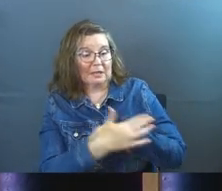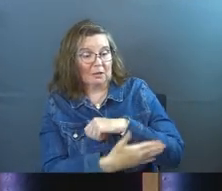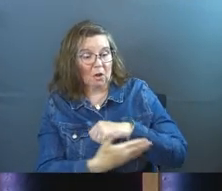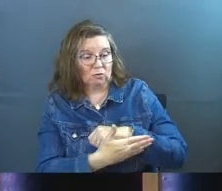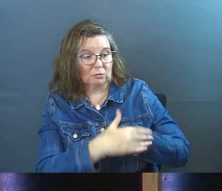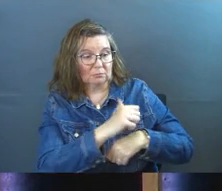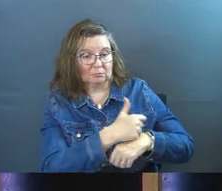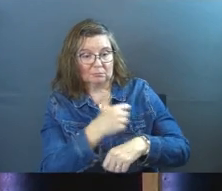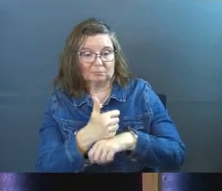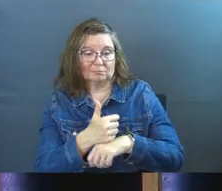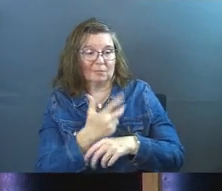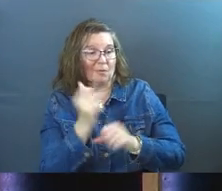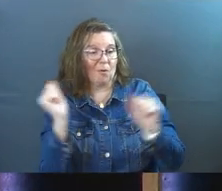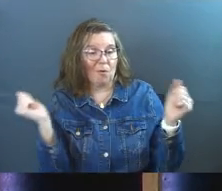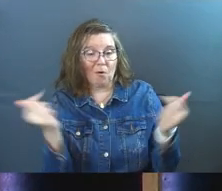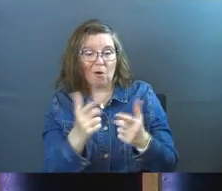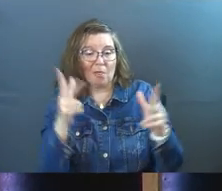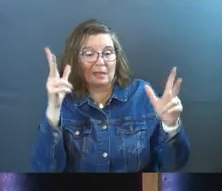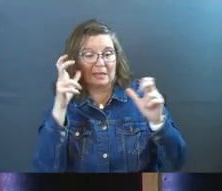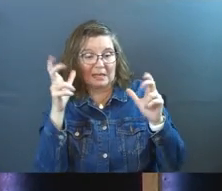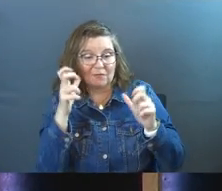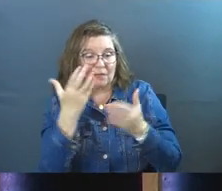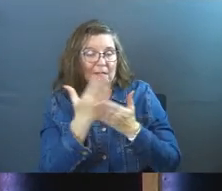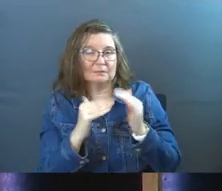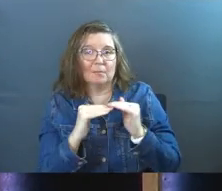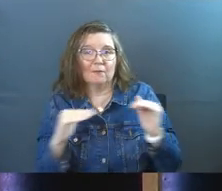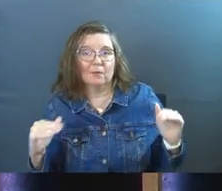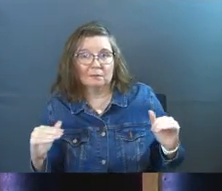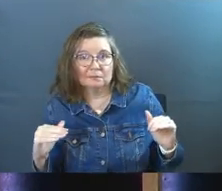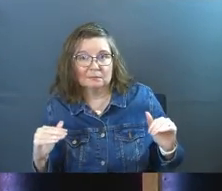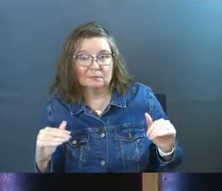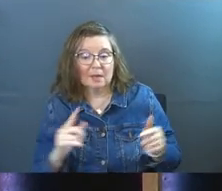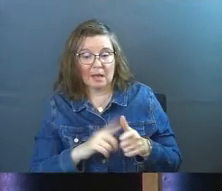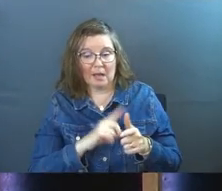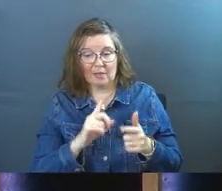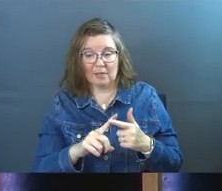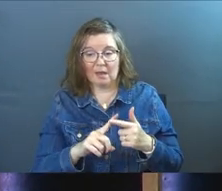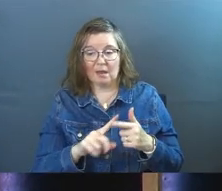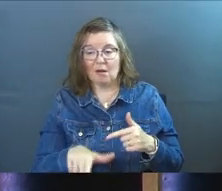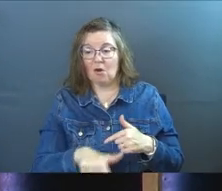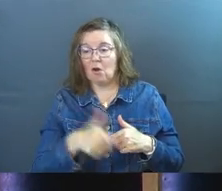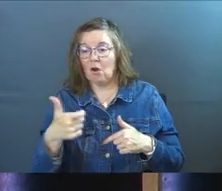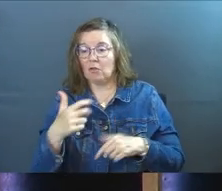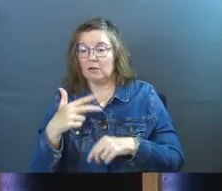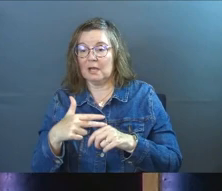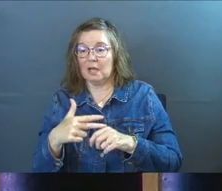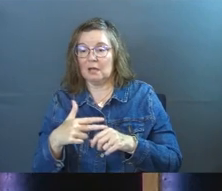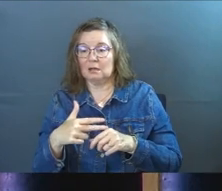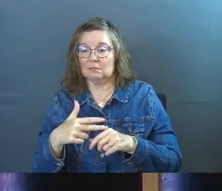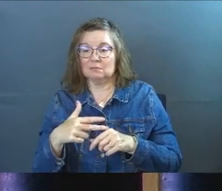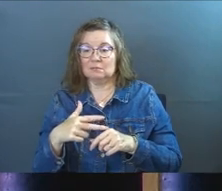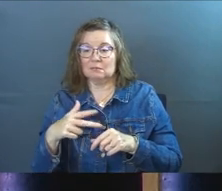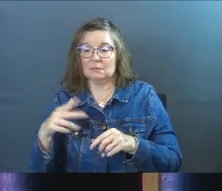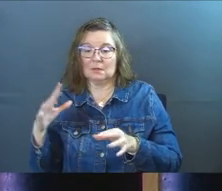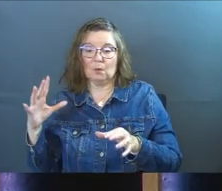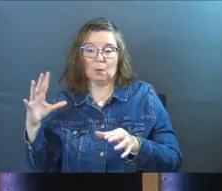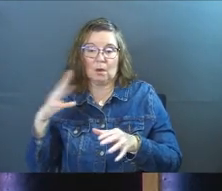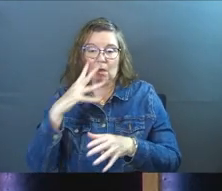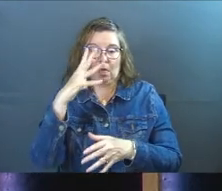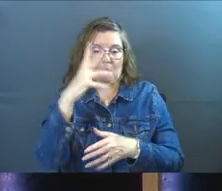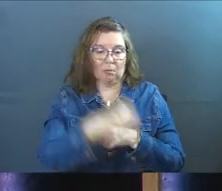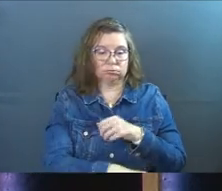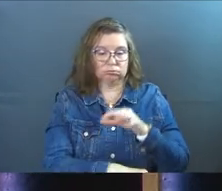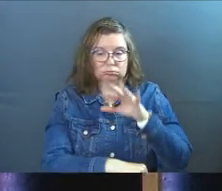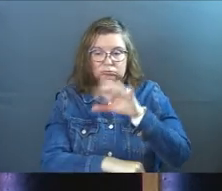out there, they're evil and they're wicked on some level. And then another evil nation was going to come along and gobble them